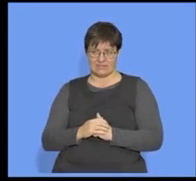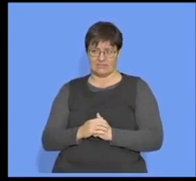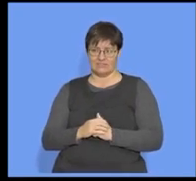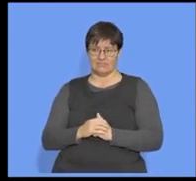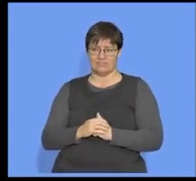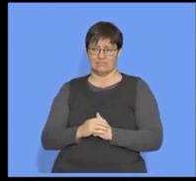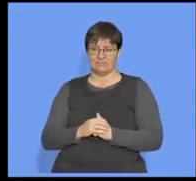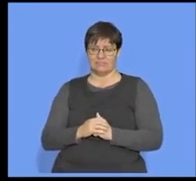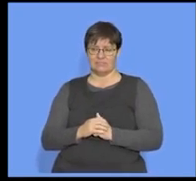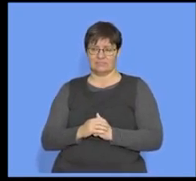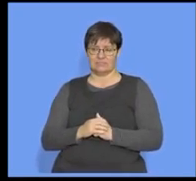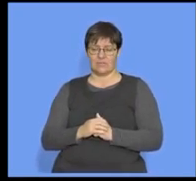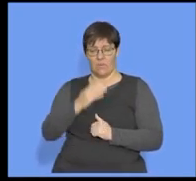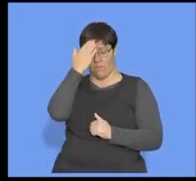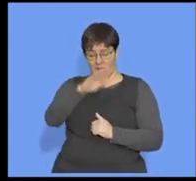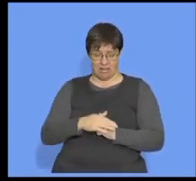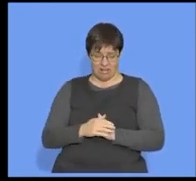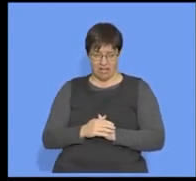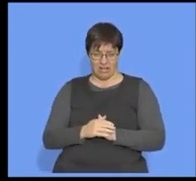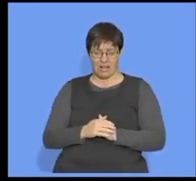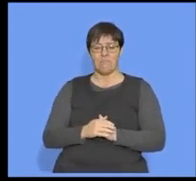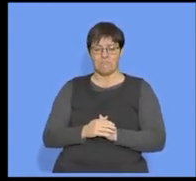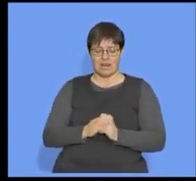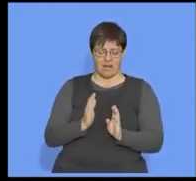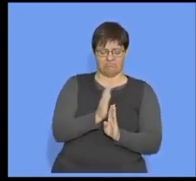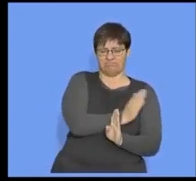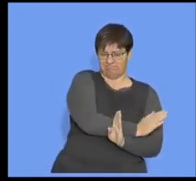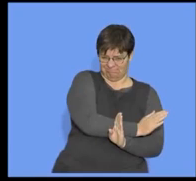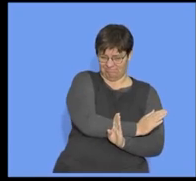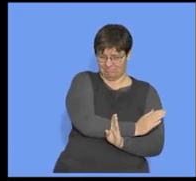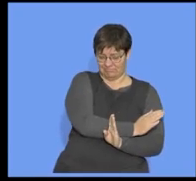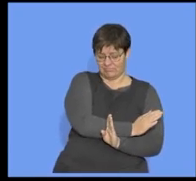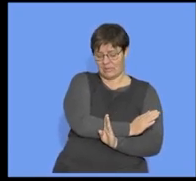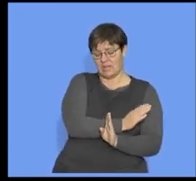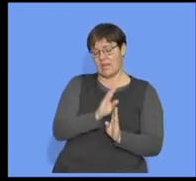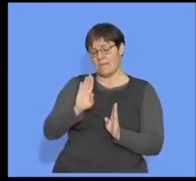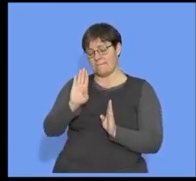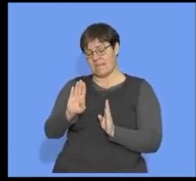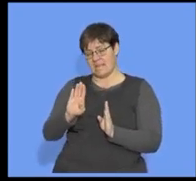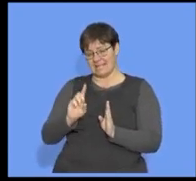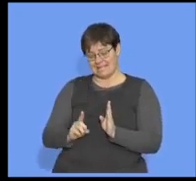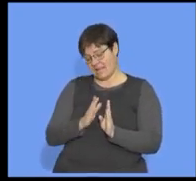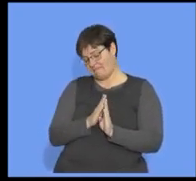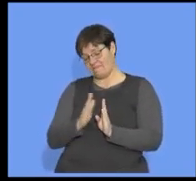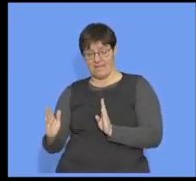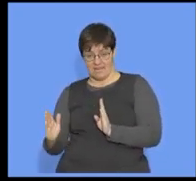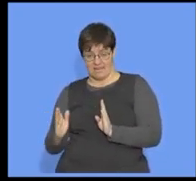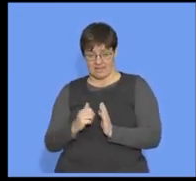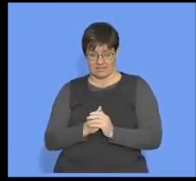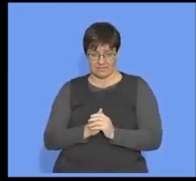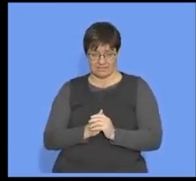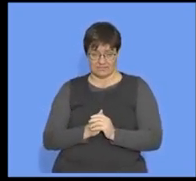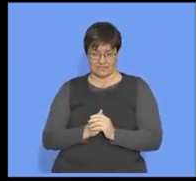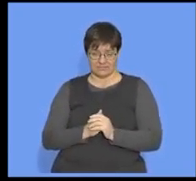is C is here, and then we know they add 3 meters. And we've got object B and